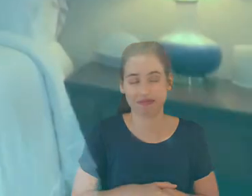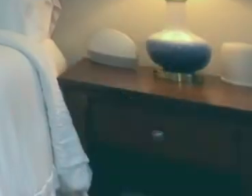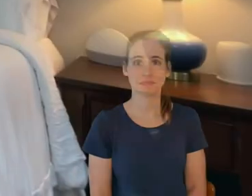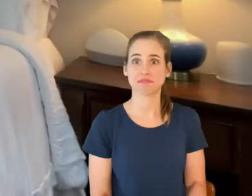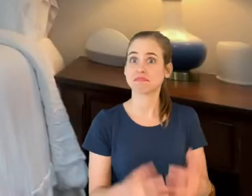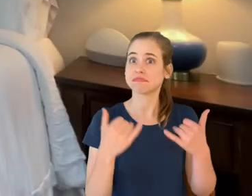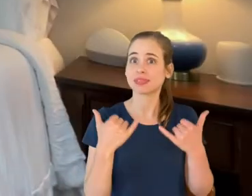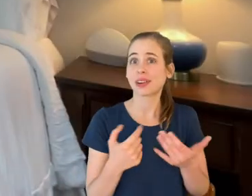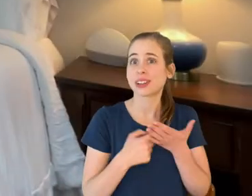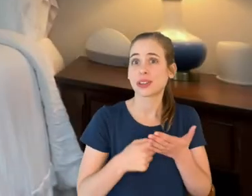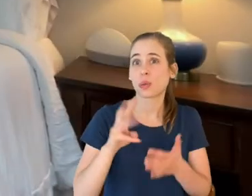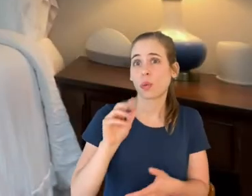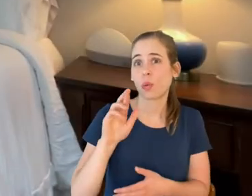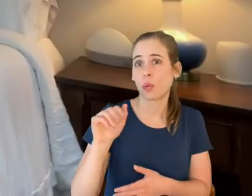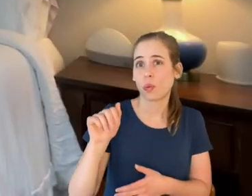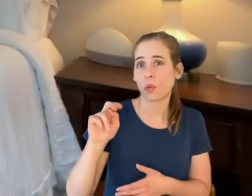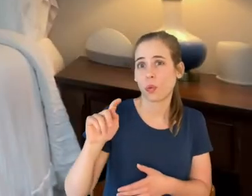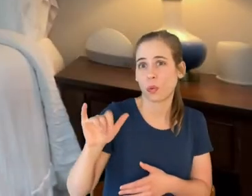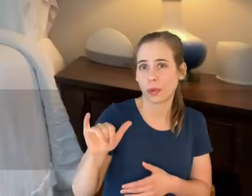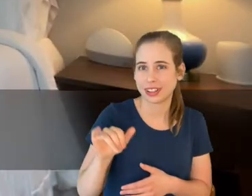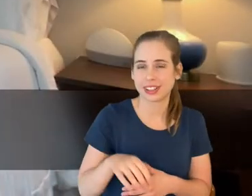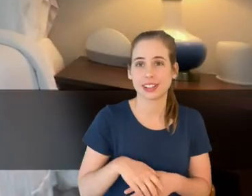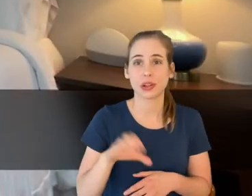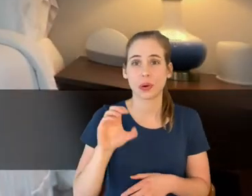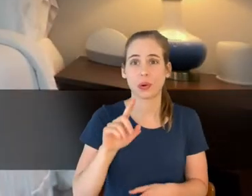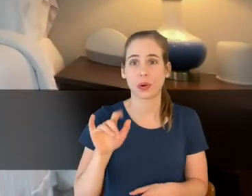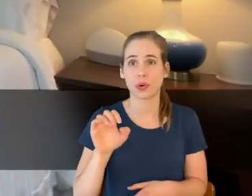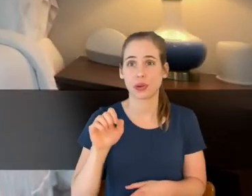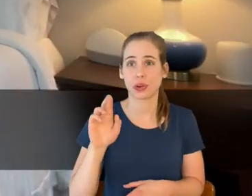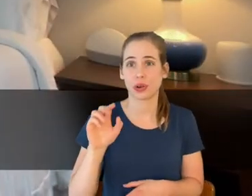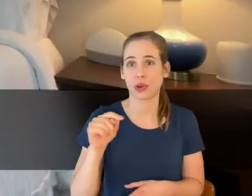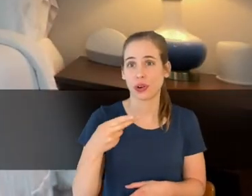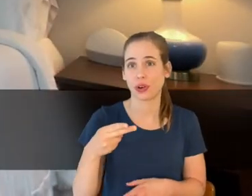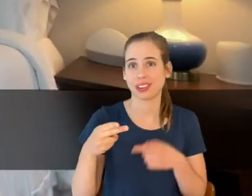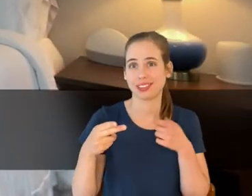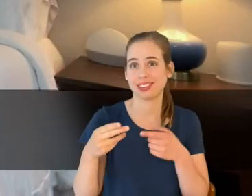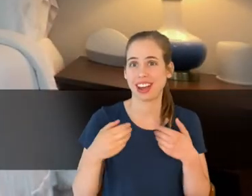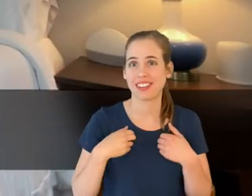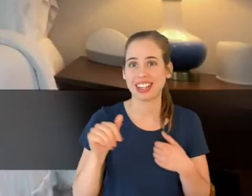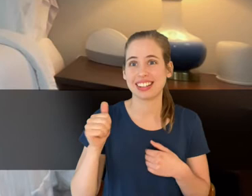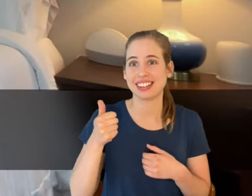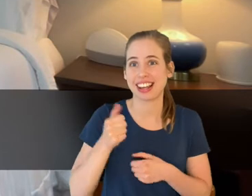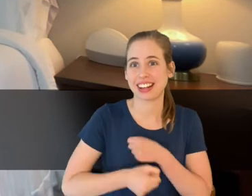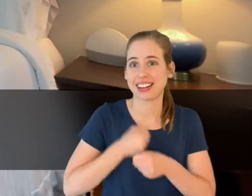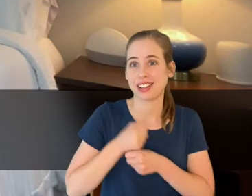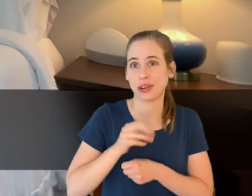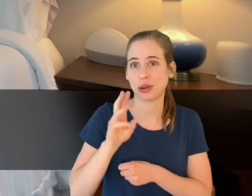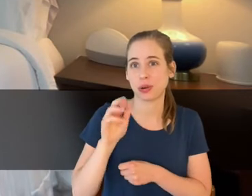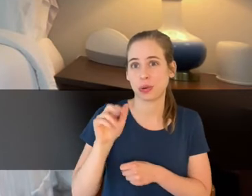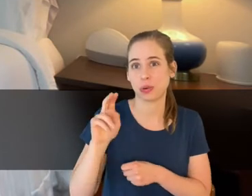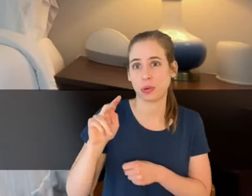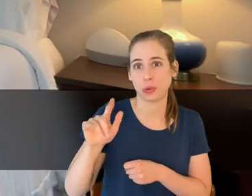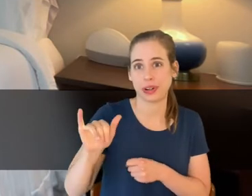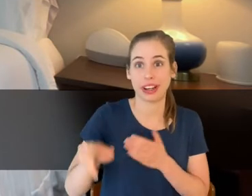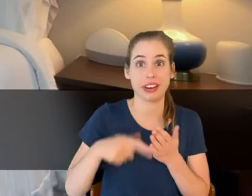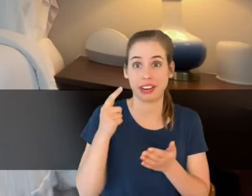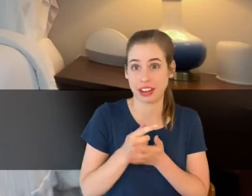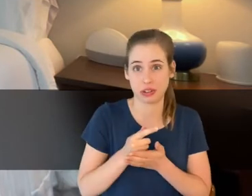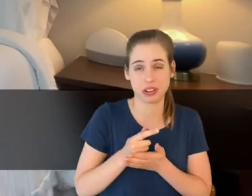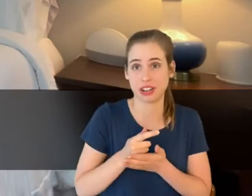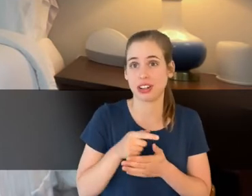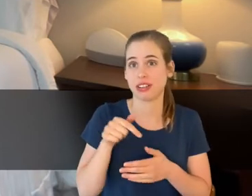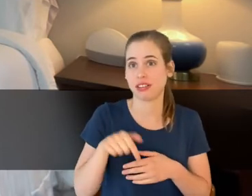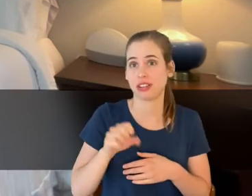So let's talk about warranty. Cozy Earth offers a 10-year warranty. And they say that their sheets are guaranteed not to pill